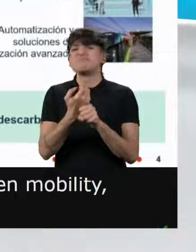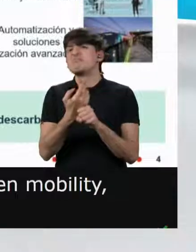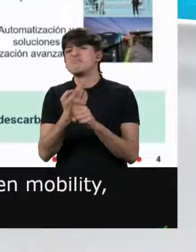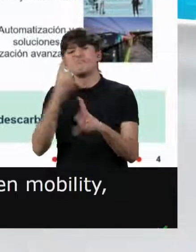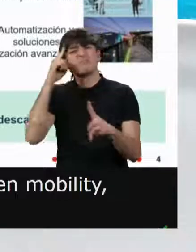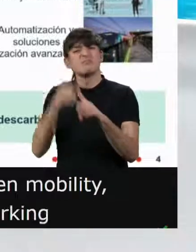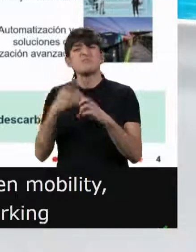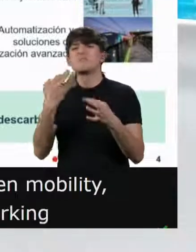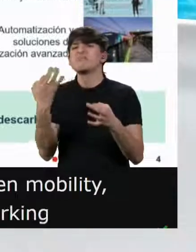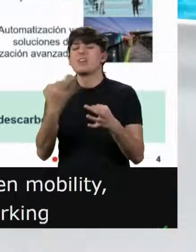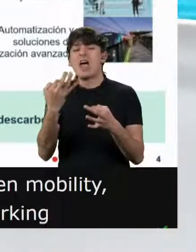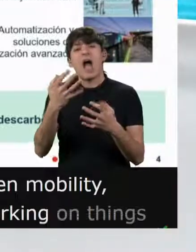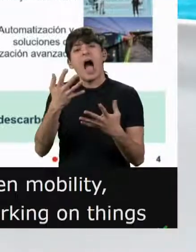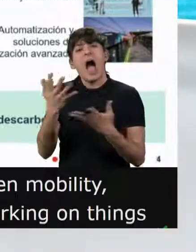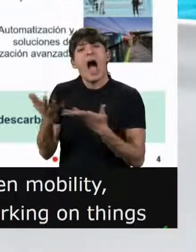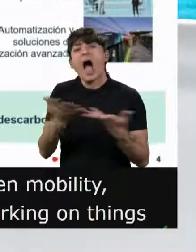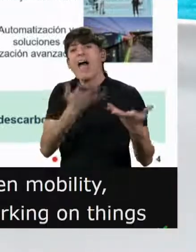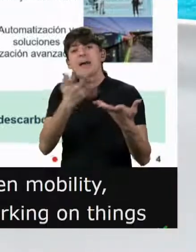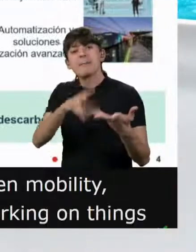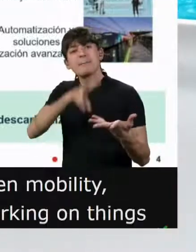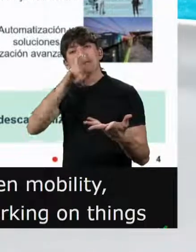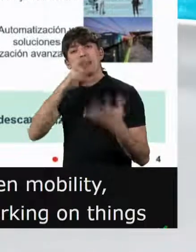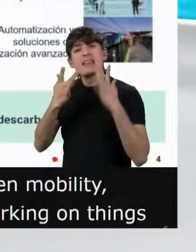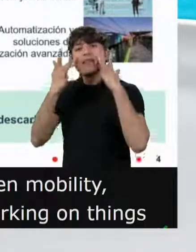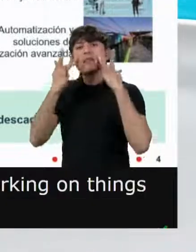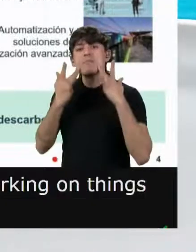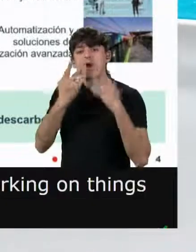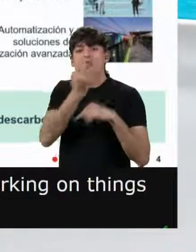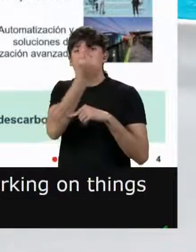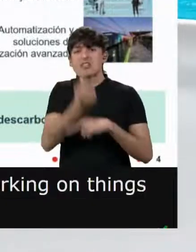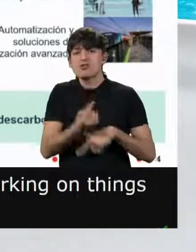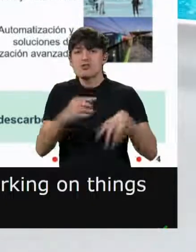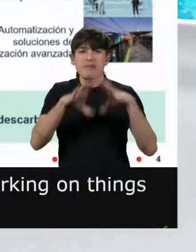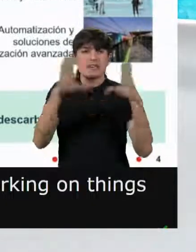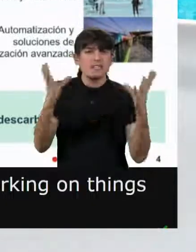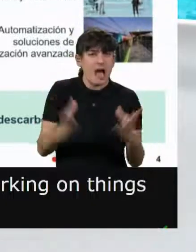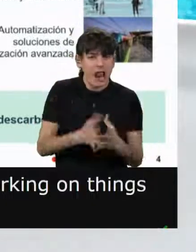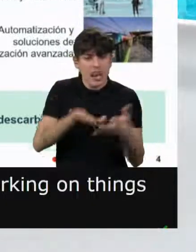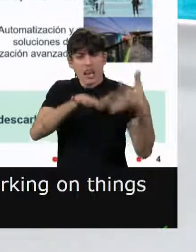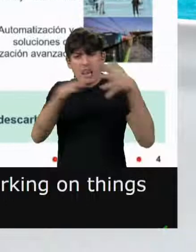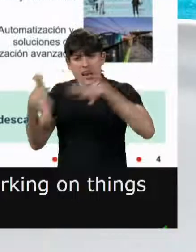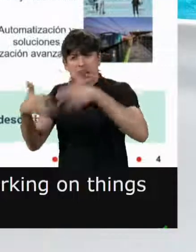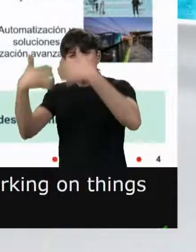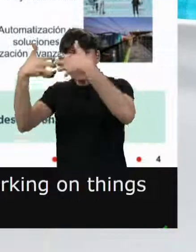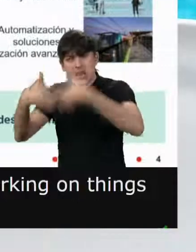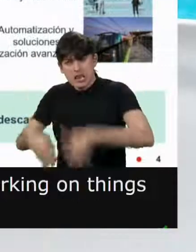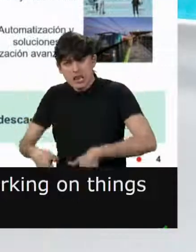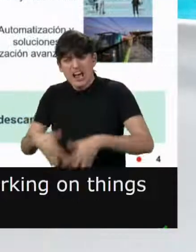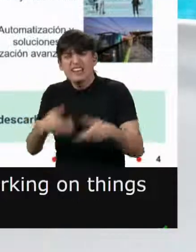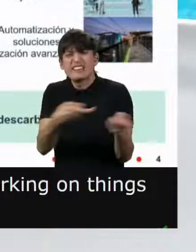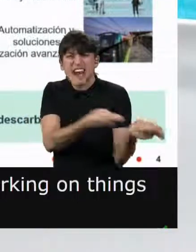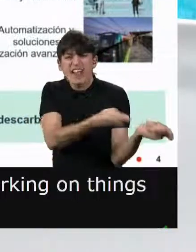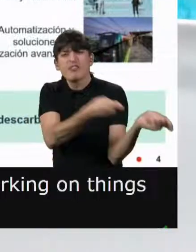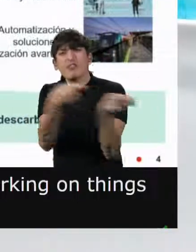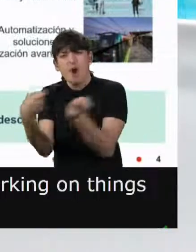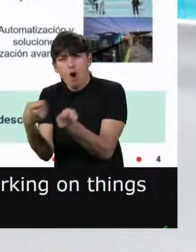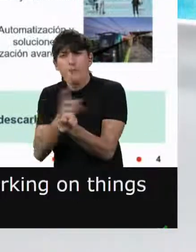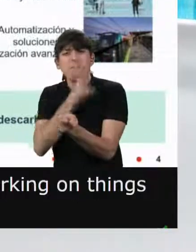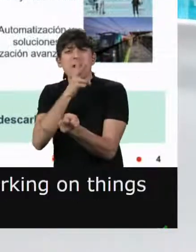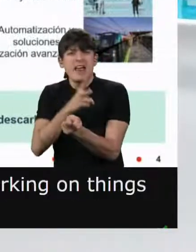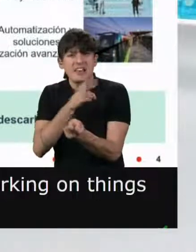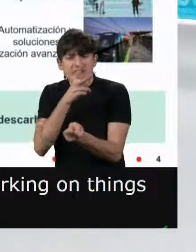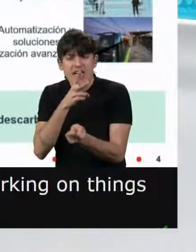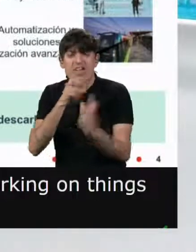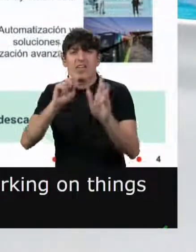like clean air, universal design, automation, green traction, eco